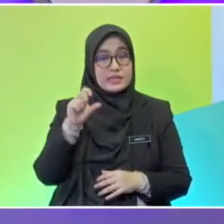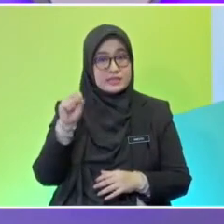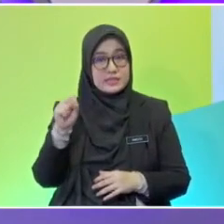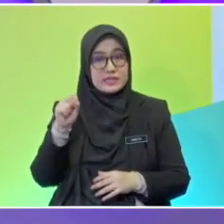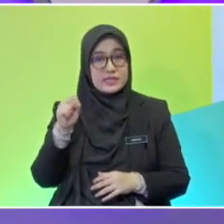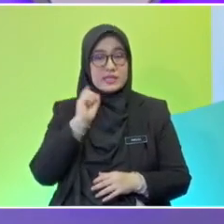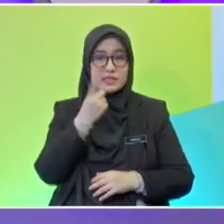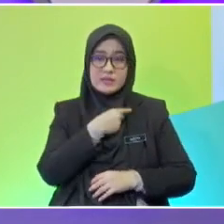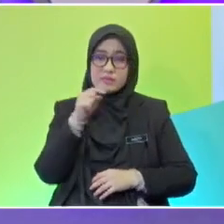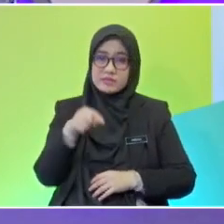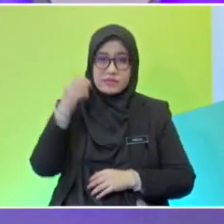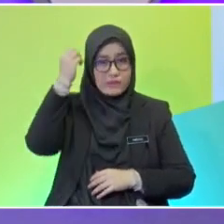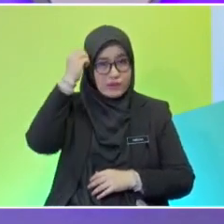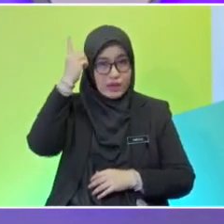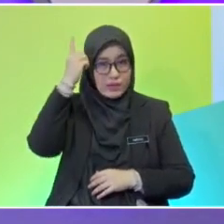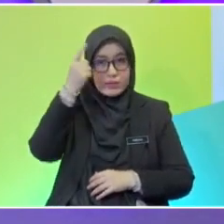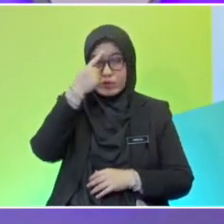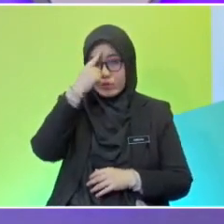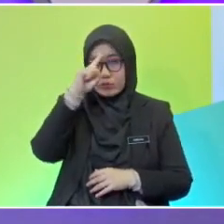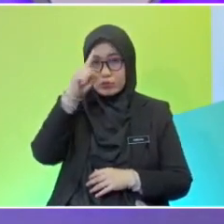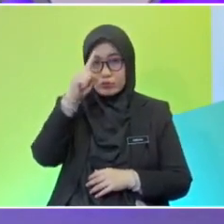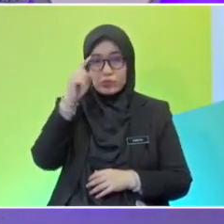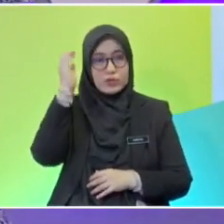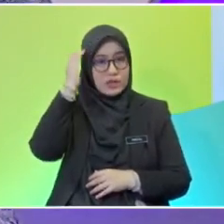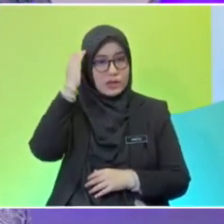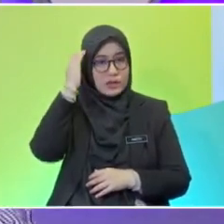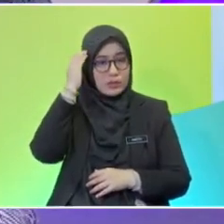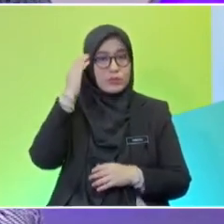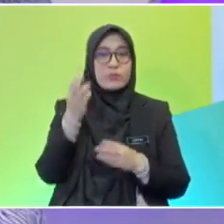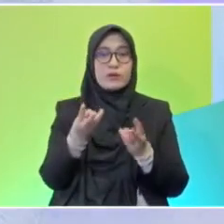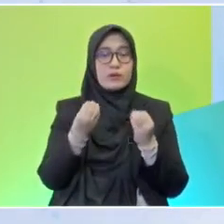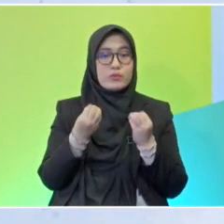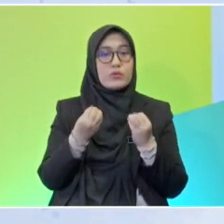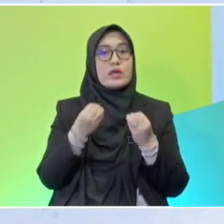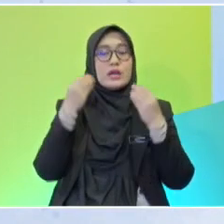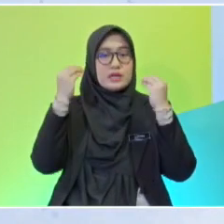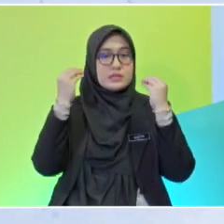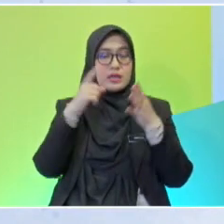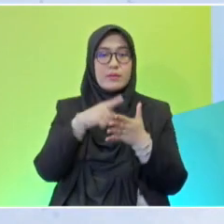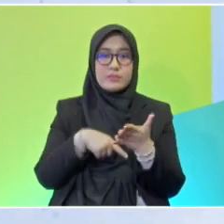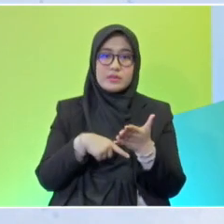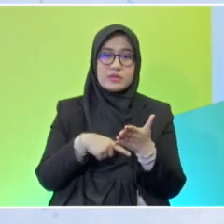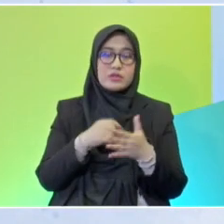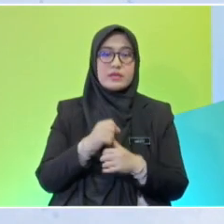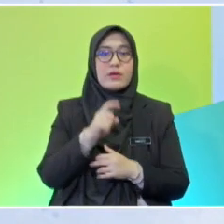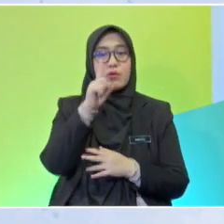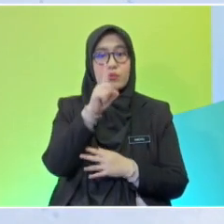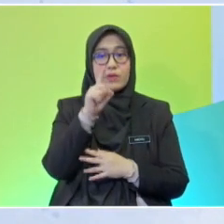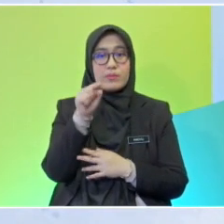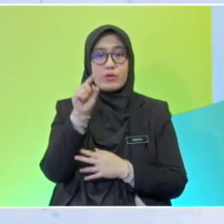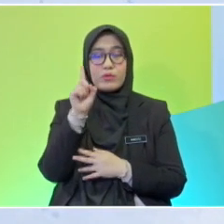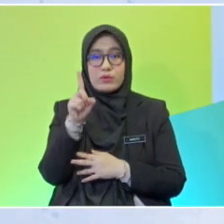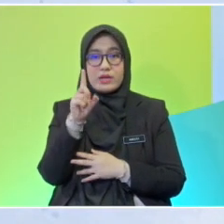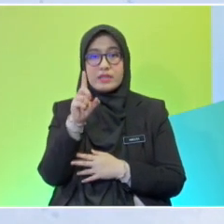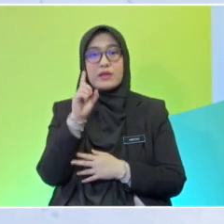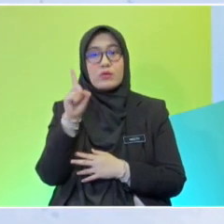the definition from the scheme of work. For example, 1.2.1, understand